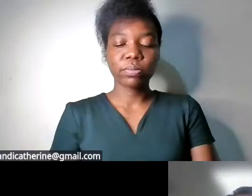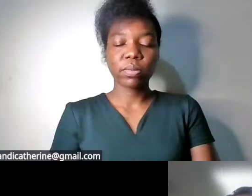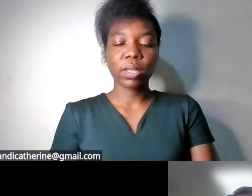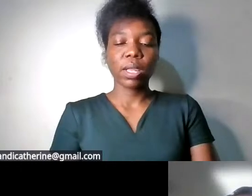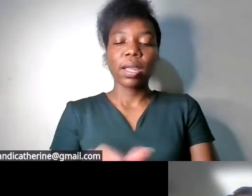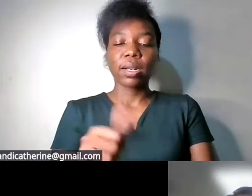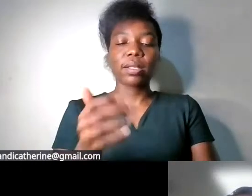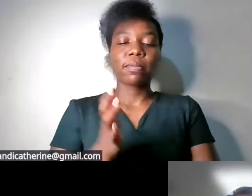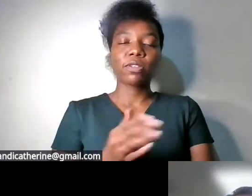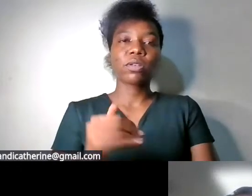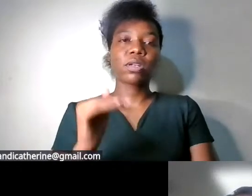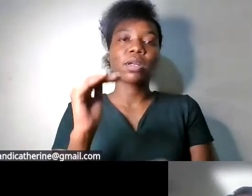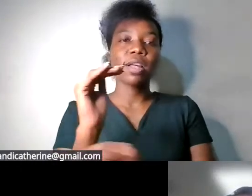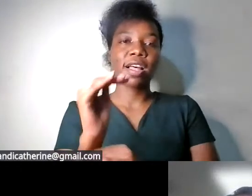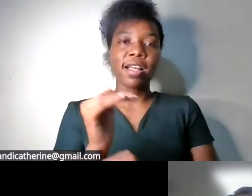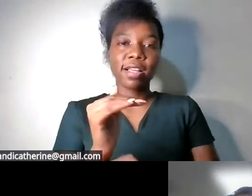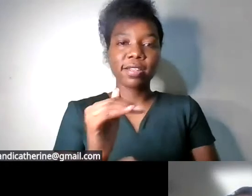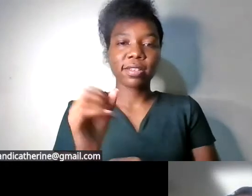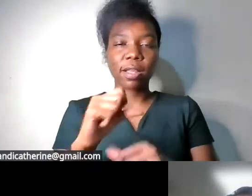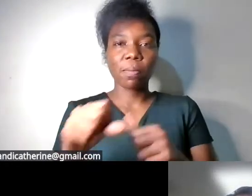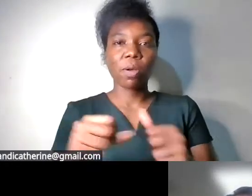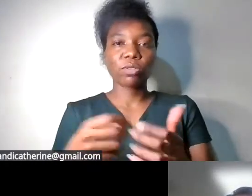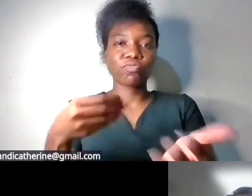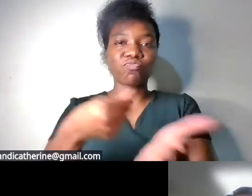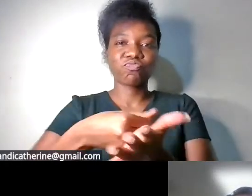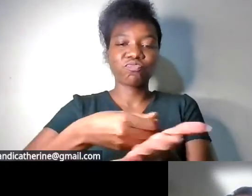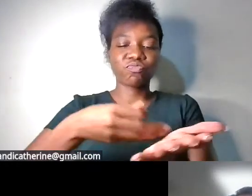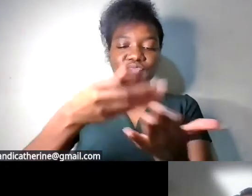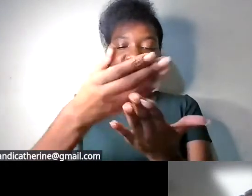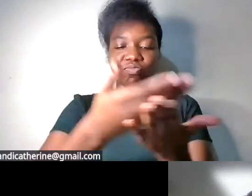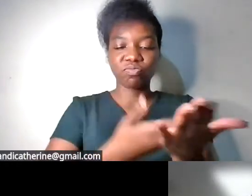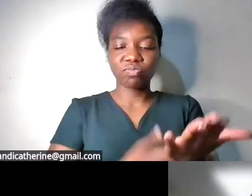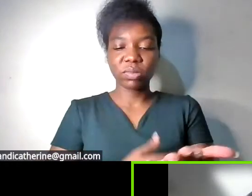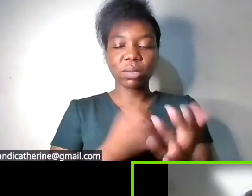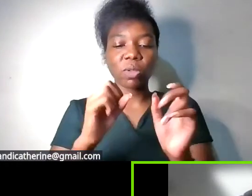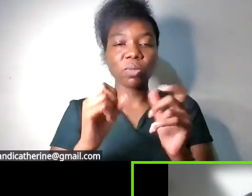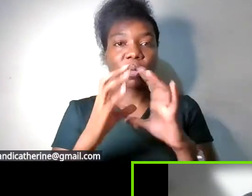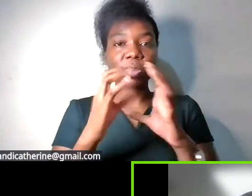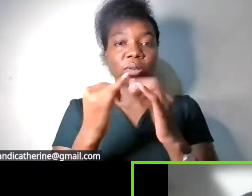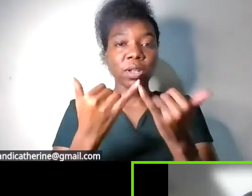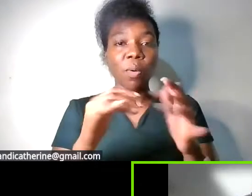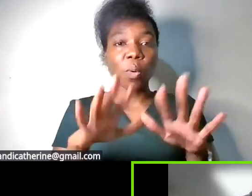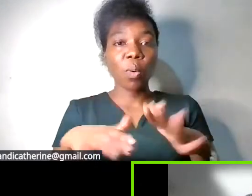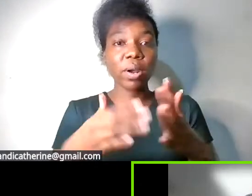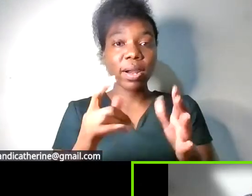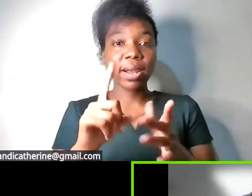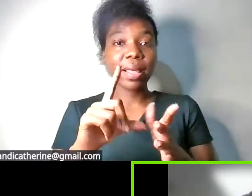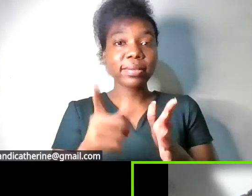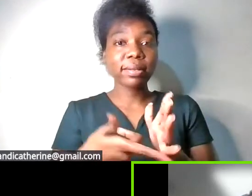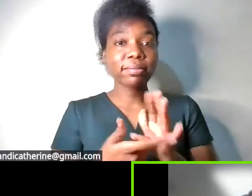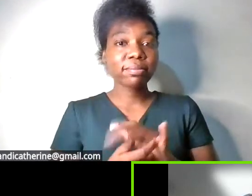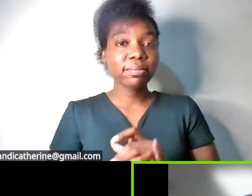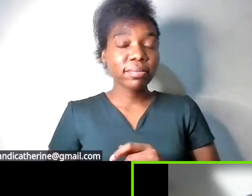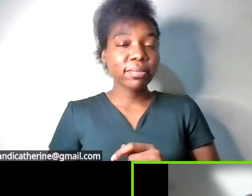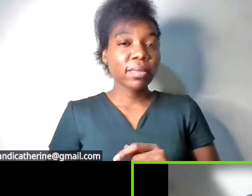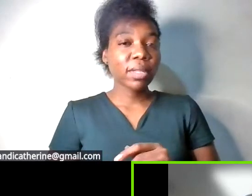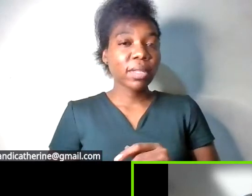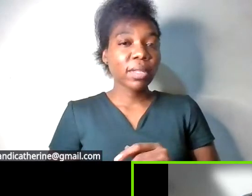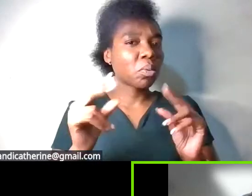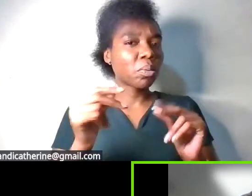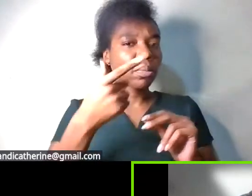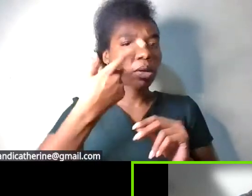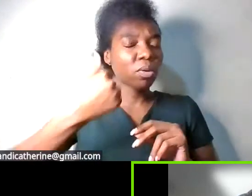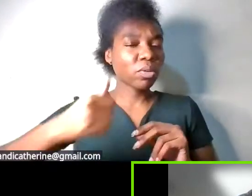fee structure now or you want that to be contacted and discussed later? Well, again, because of the scholarships, I think that might be